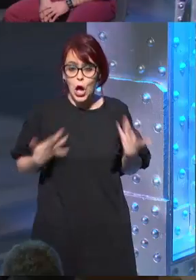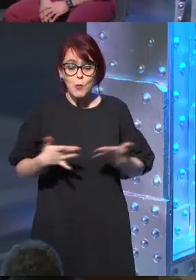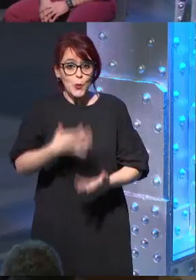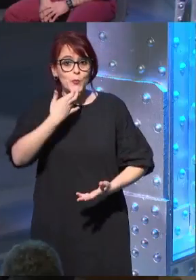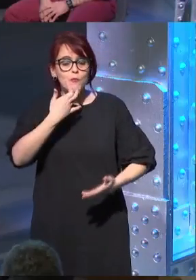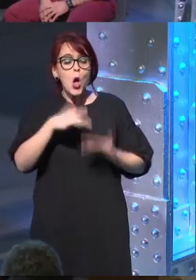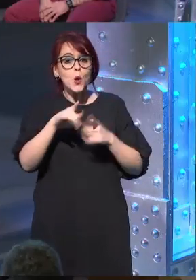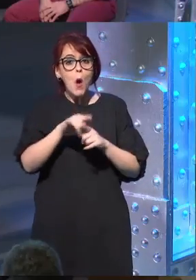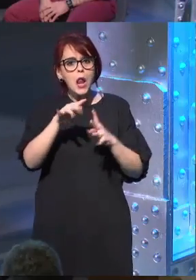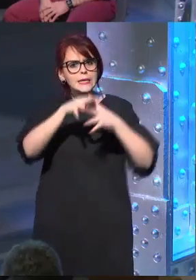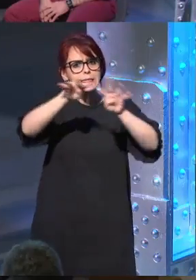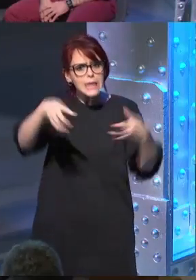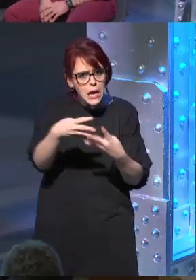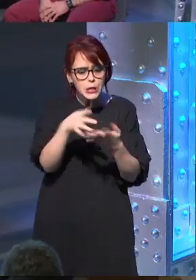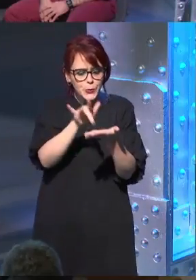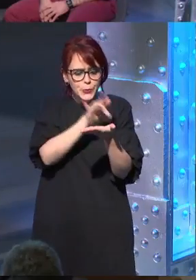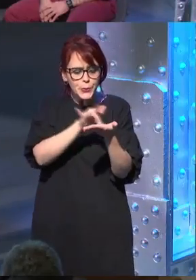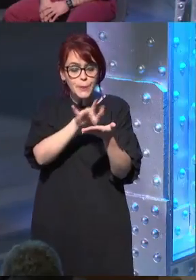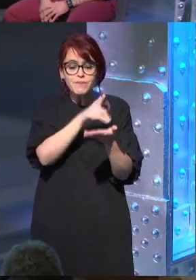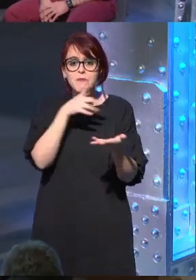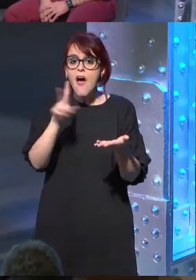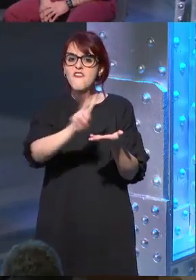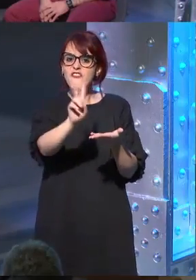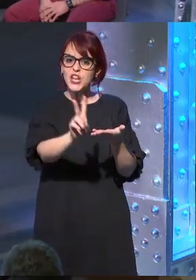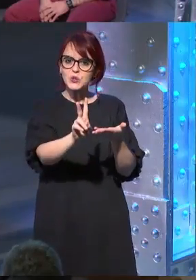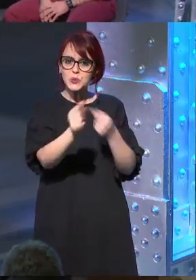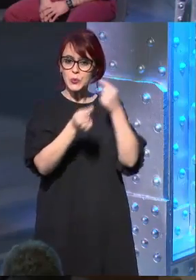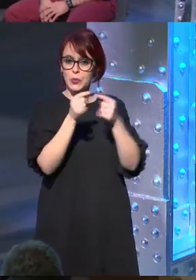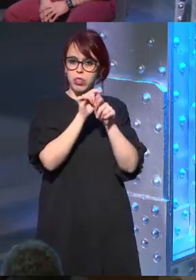and test and error to learn?